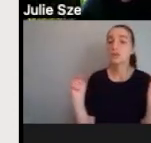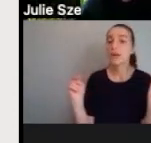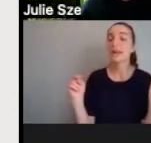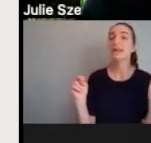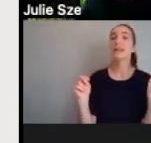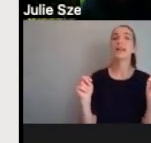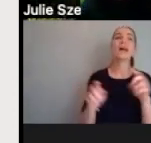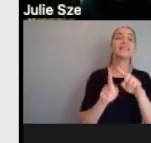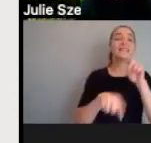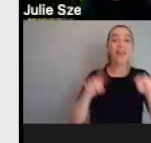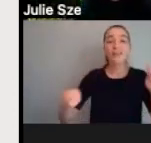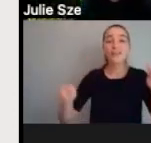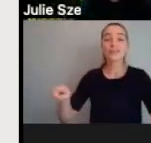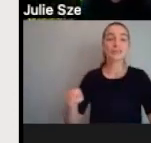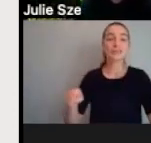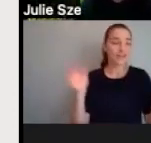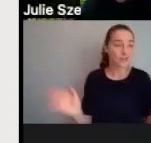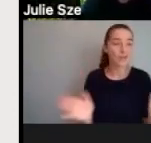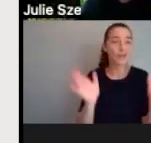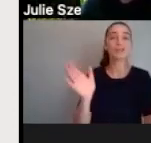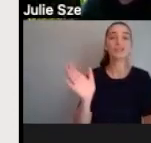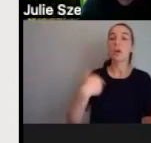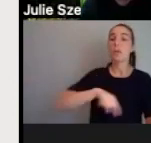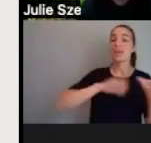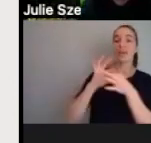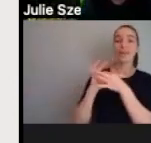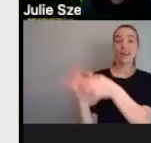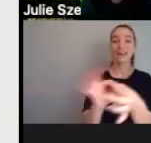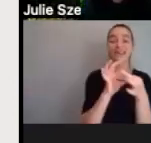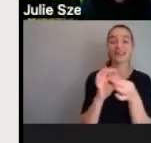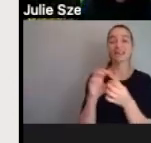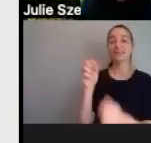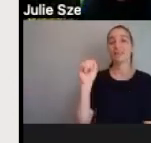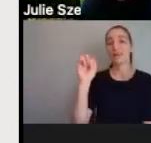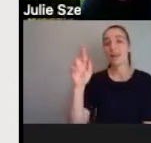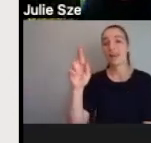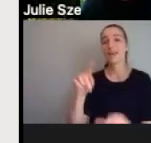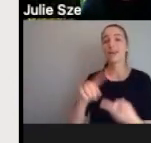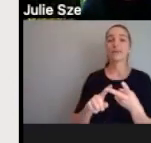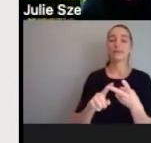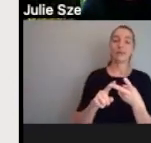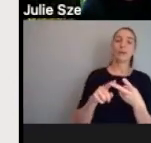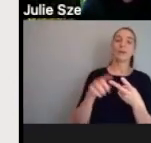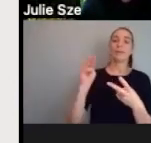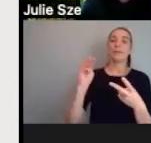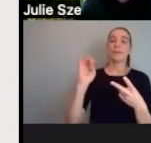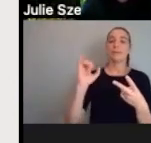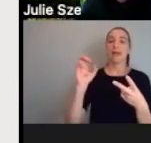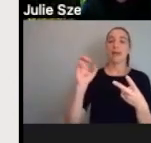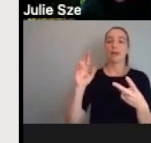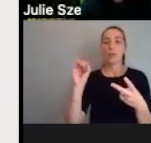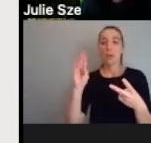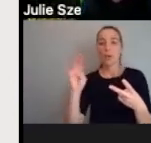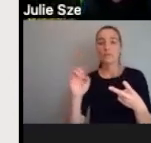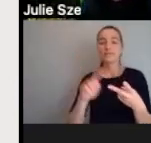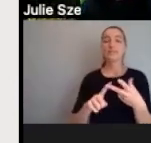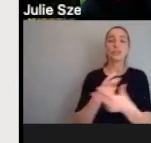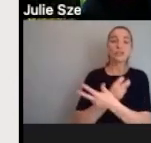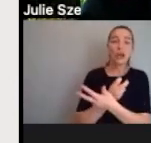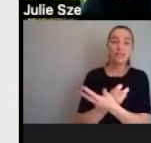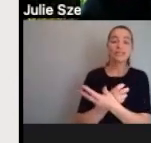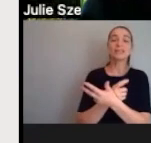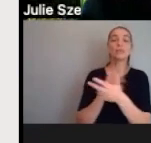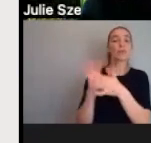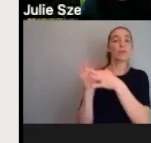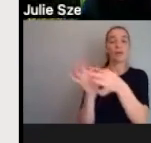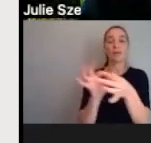bodies that are connected by air, water, microbes, toxins, and other bodies. So the tensions of freedom are of,